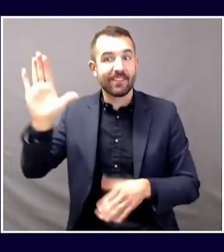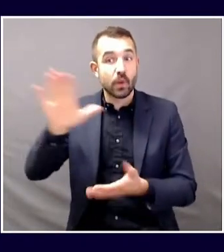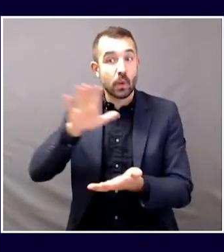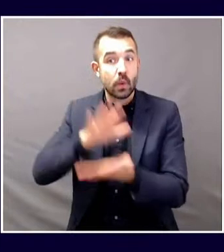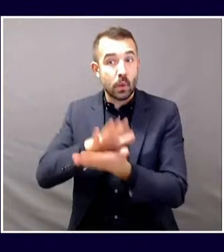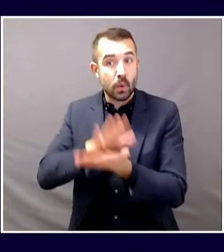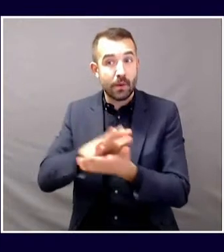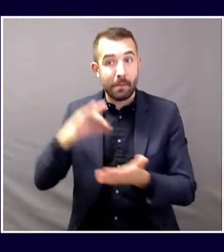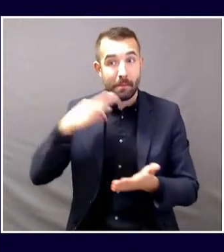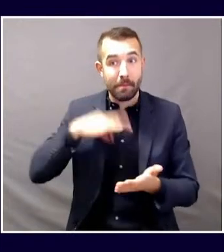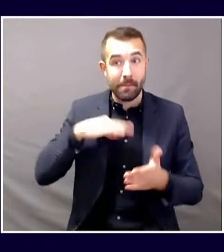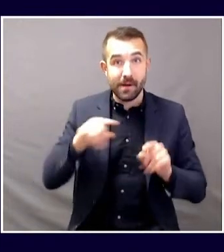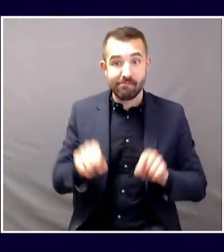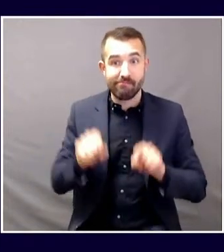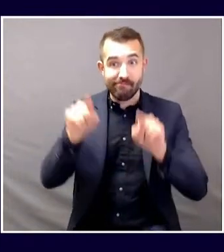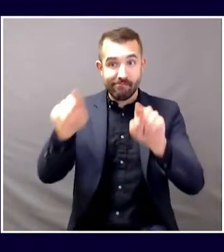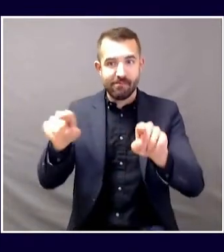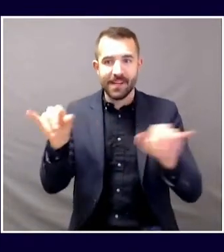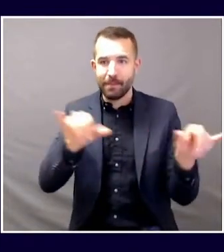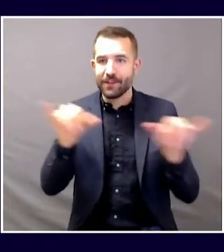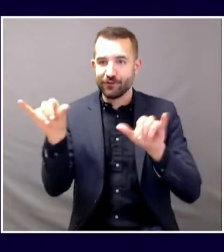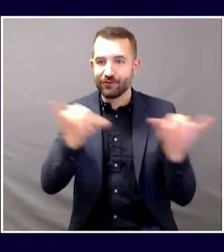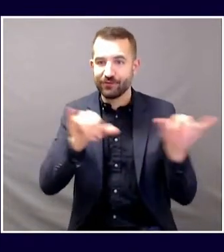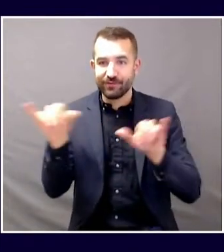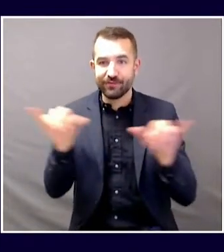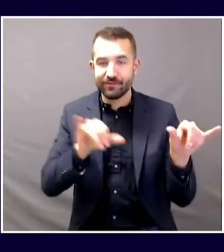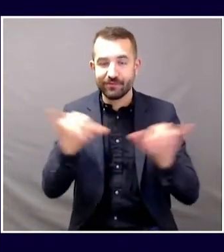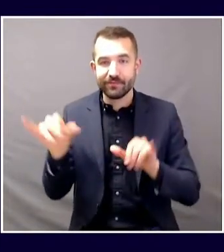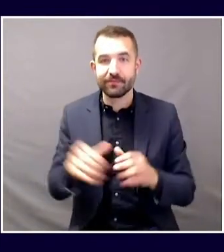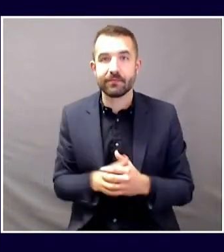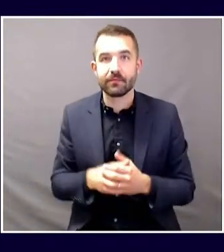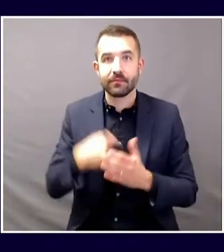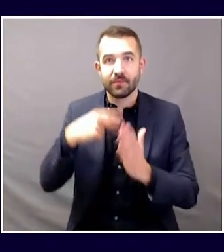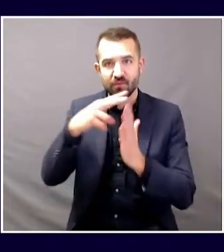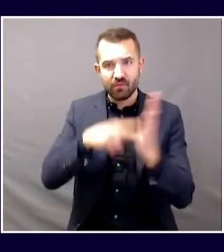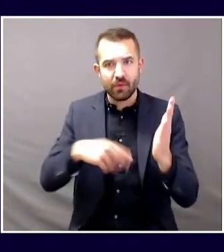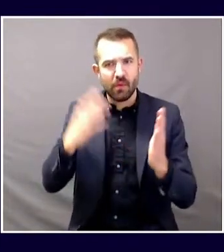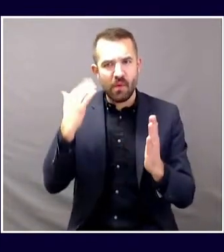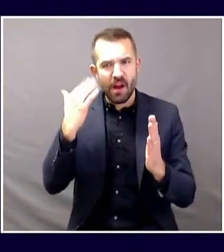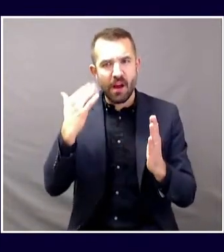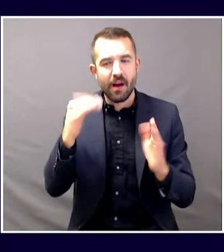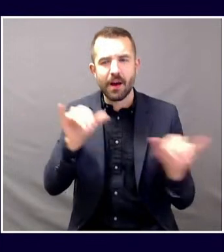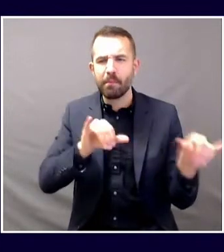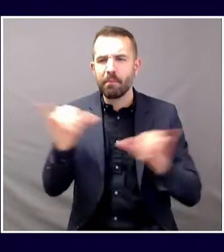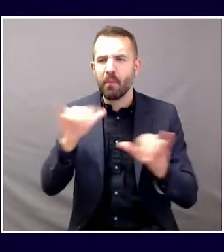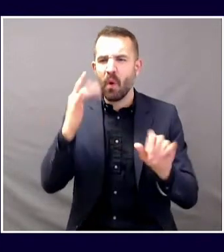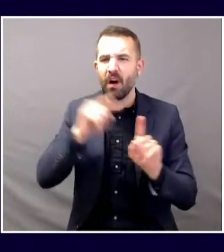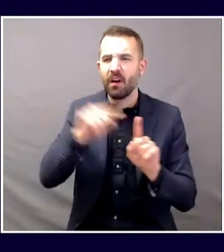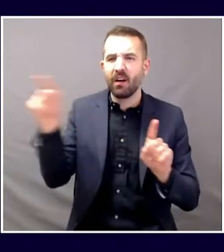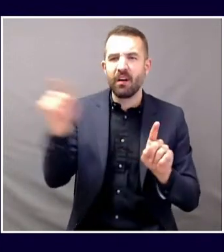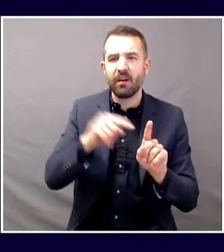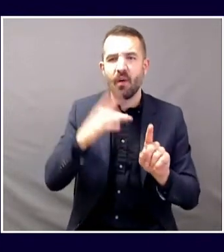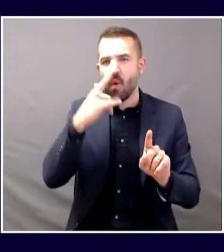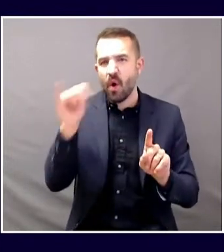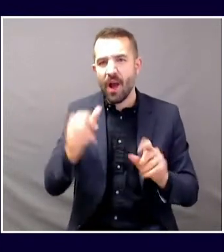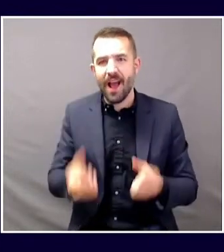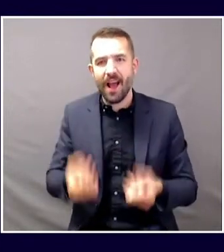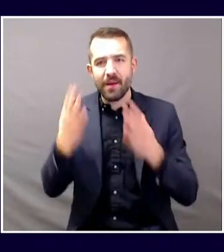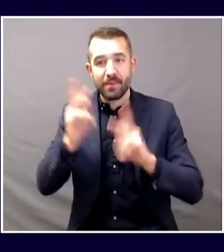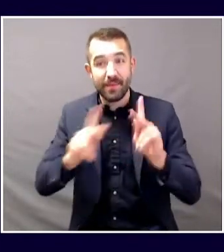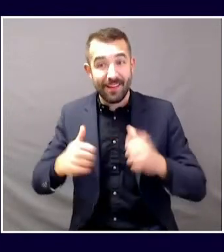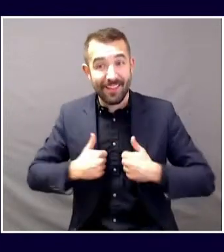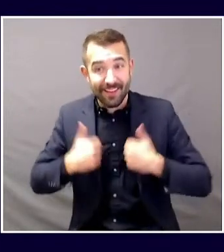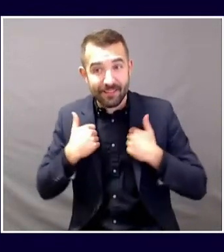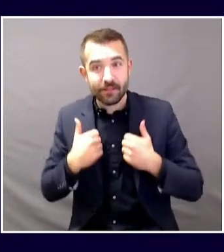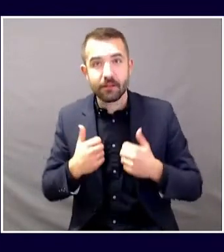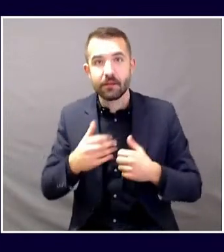I read the report with interest because of some similarities in geography and demography between Maine and Scotland, and they've had a